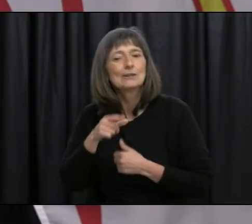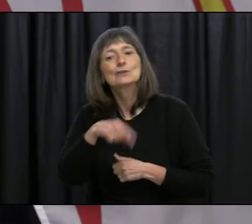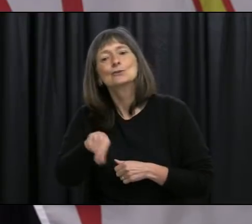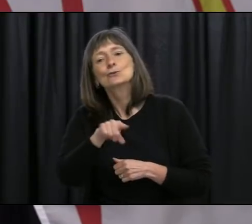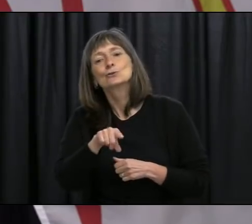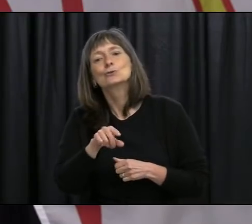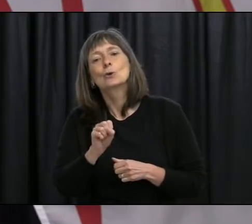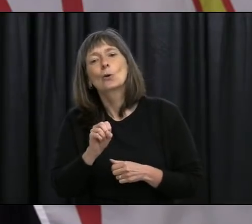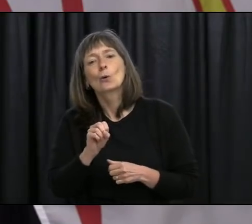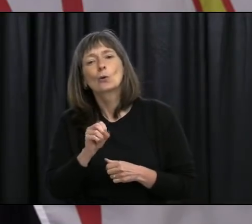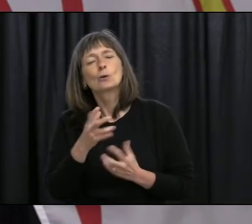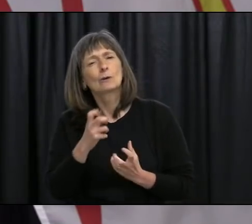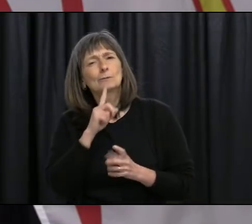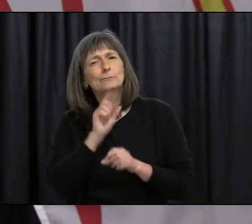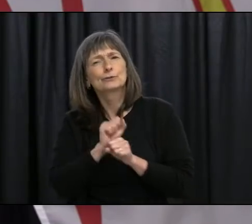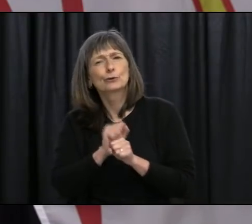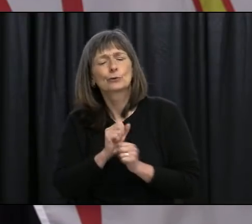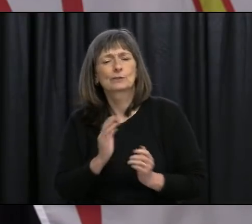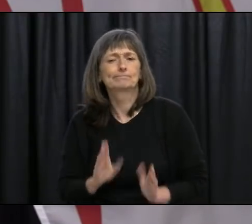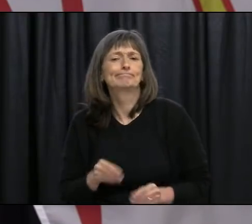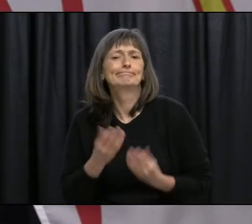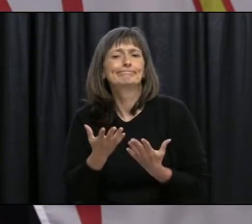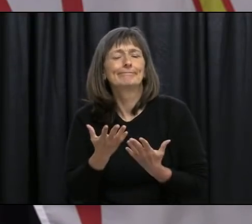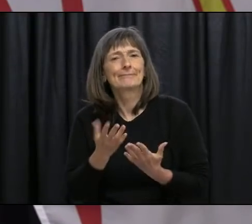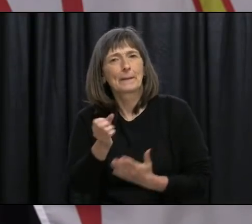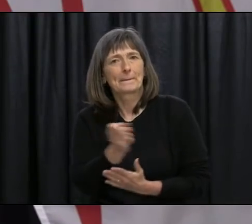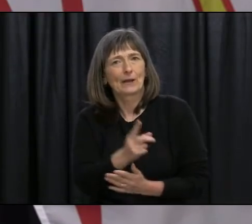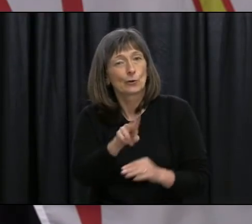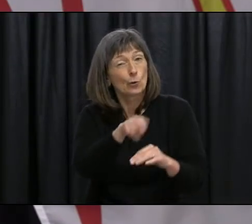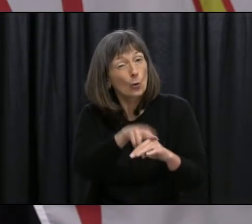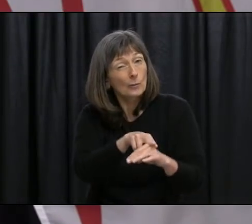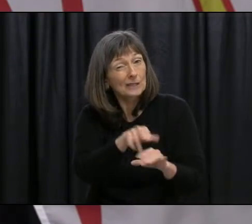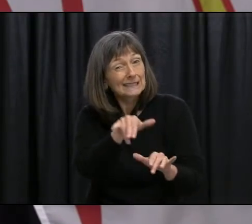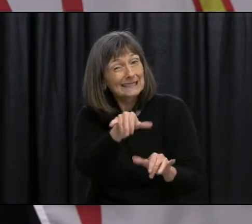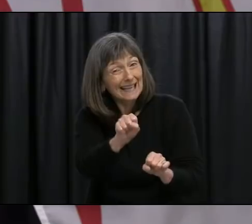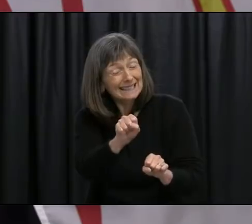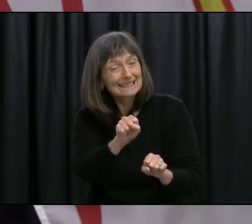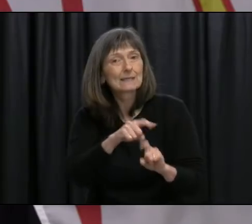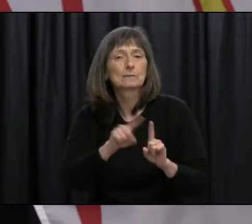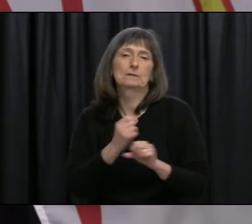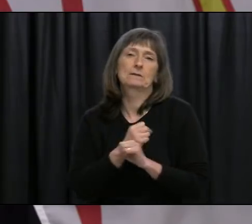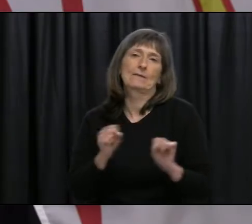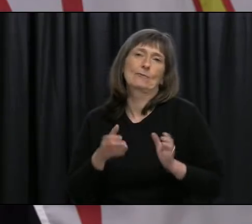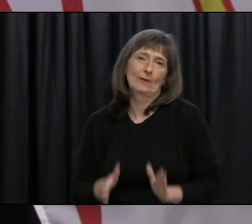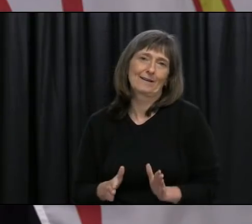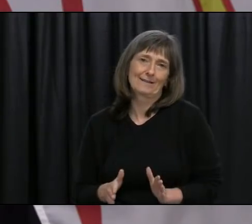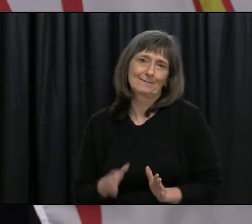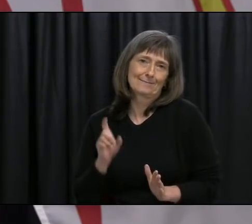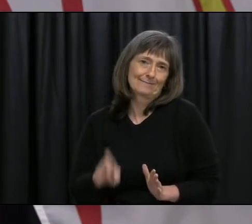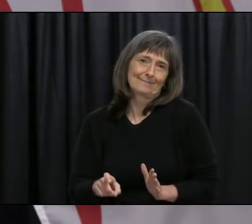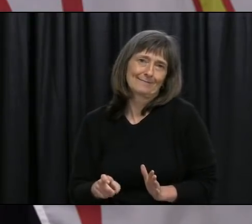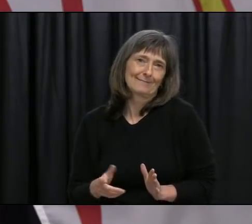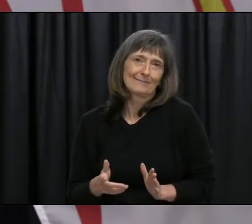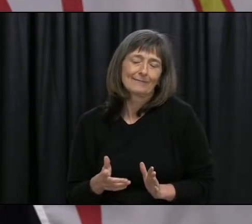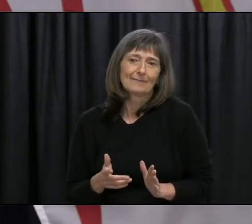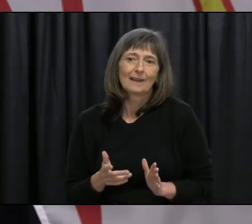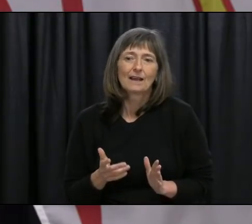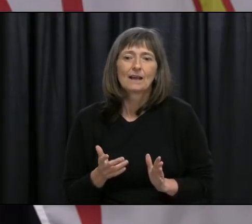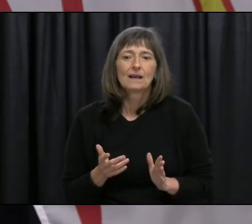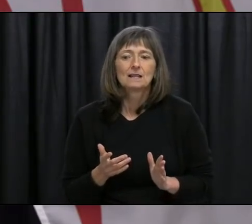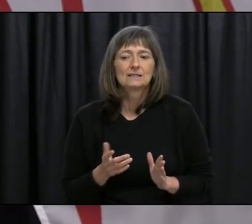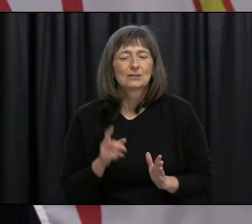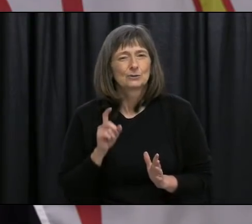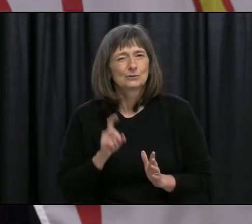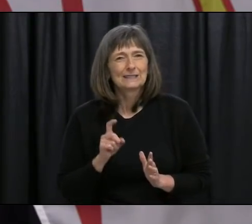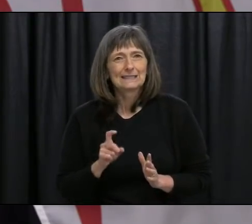to to have things go back to normal, but to do that safely. And so I think we need to